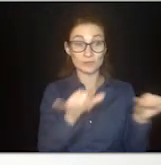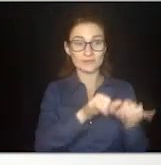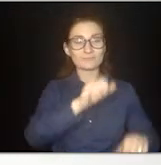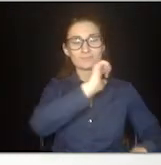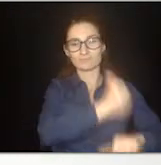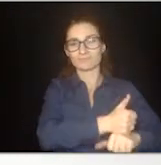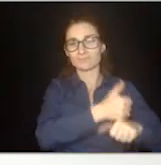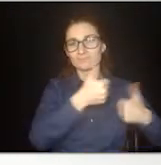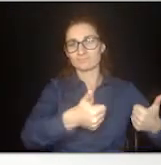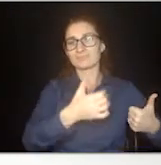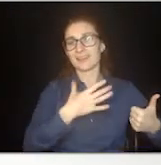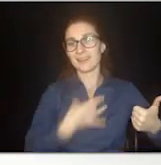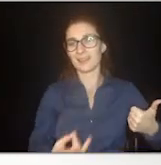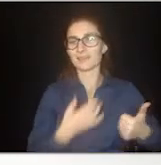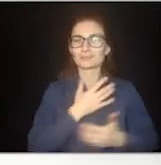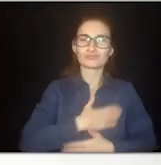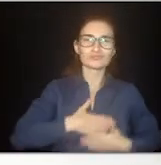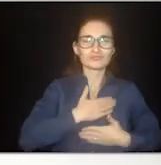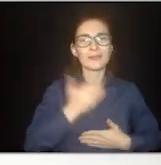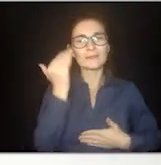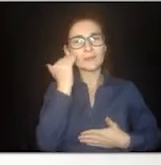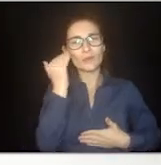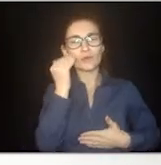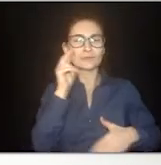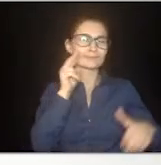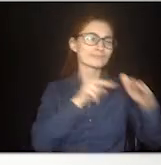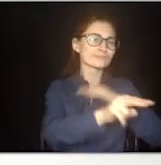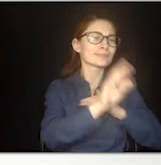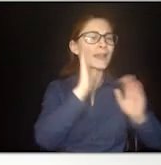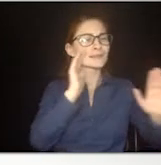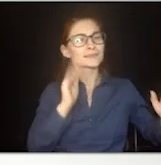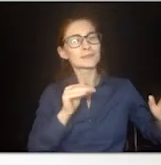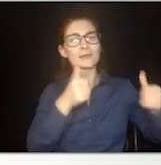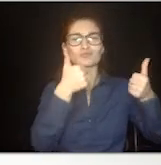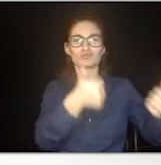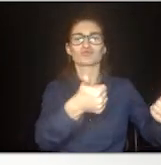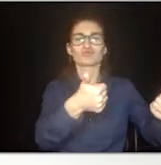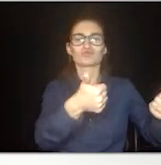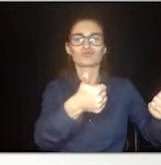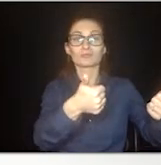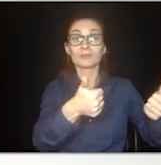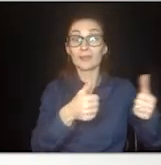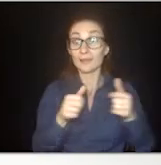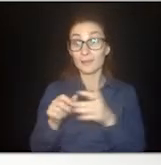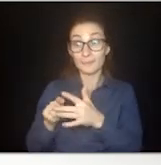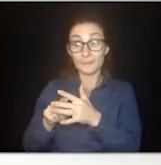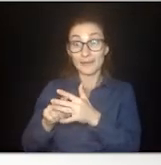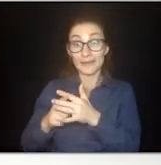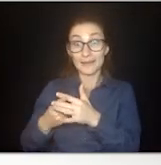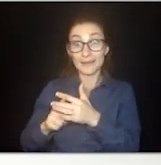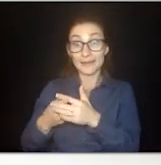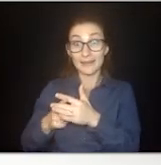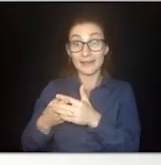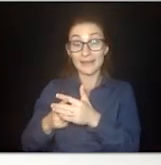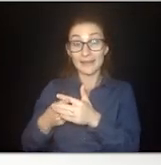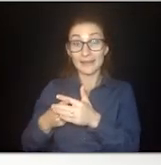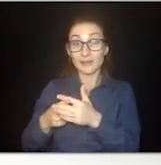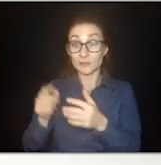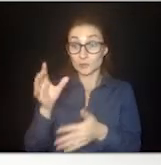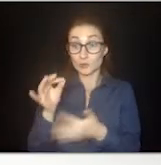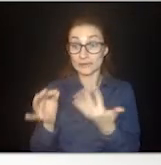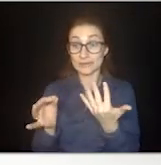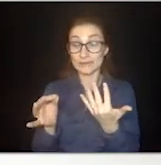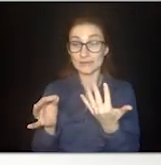routine, he knows it, he likes it, he's familiar with it, he can anticipate it, he knows what's happening. So at the very beginning,